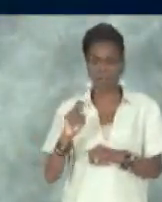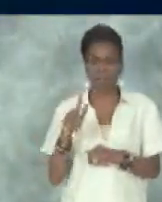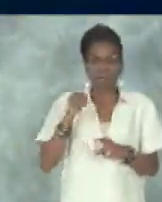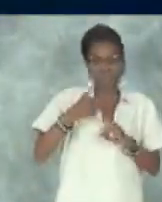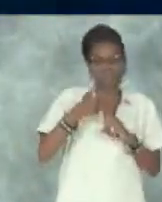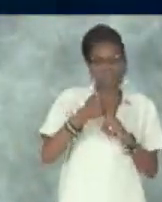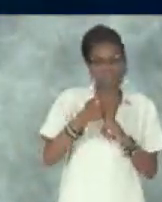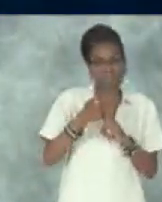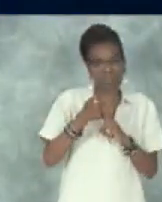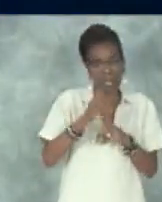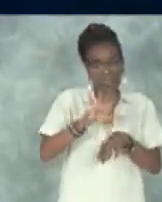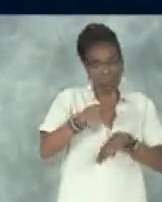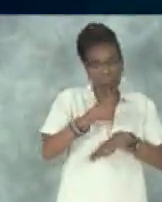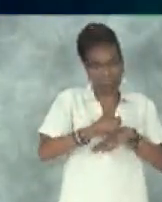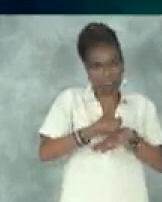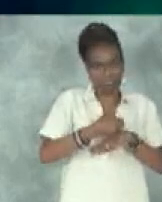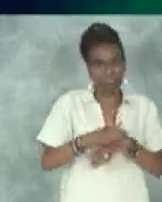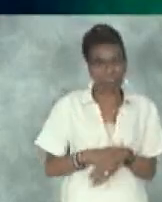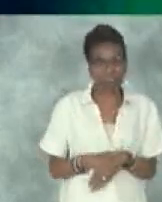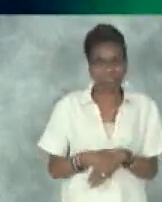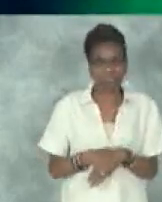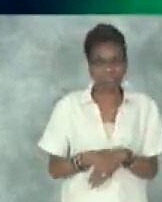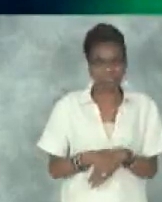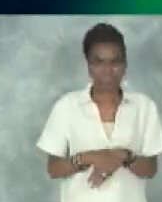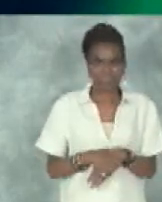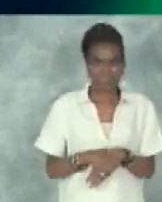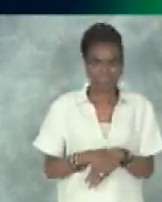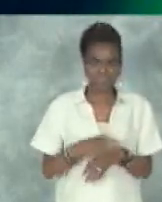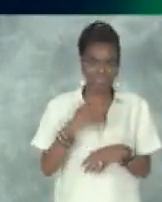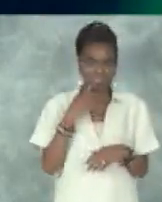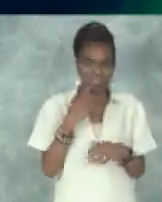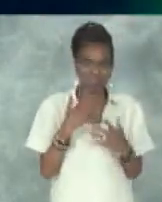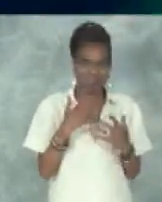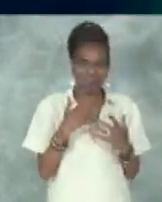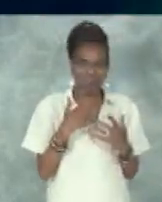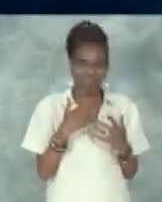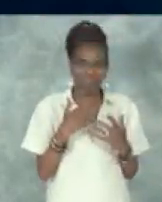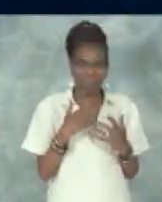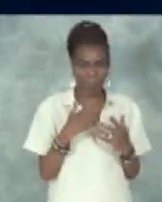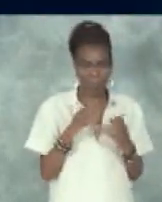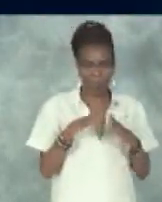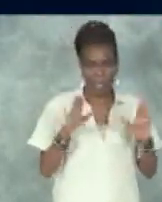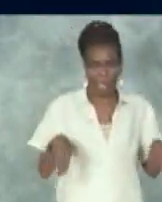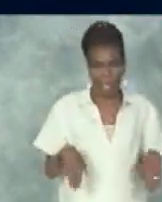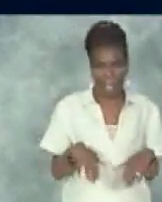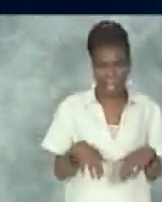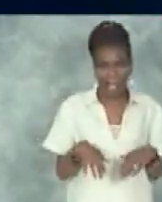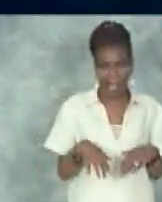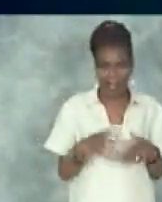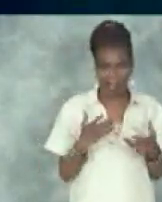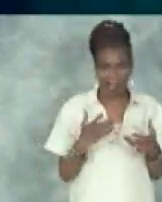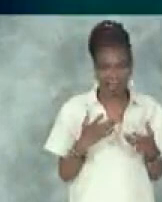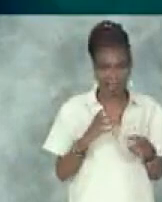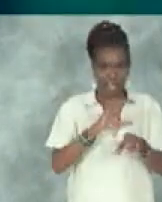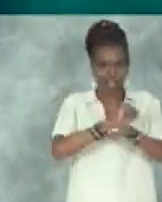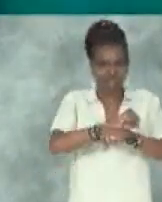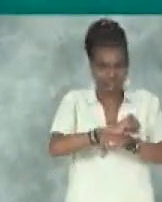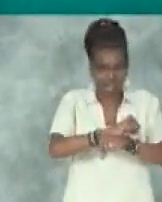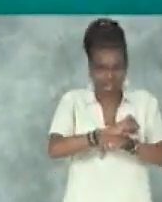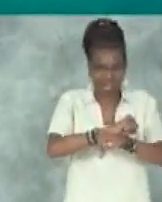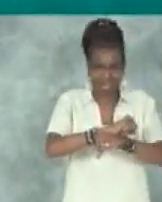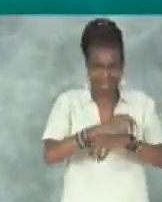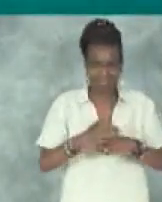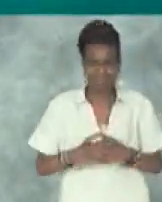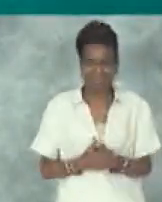them. Paul now has an ankle bracelet. He's on house arrest. And Paul is at the end of his journey. Put a pin right there and